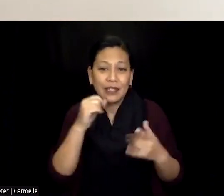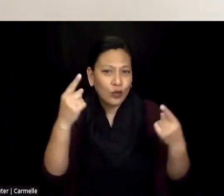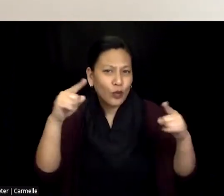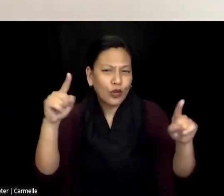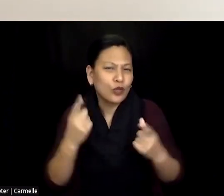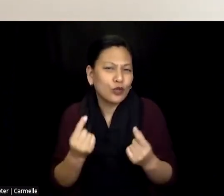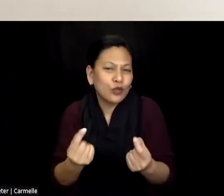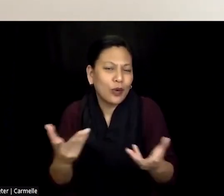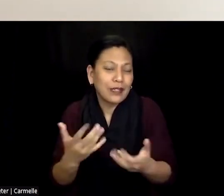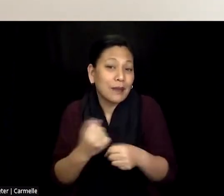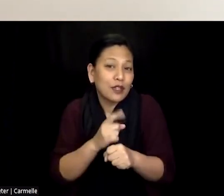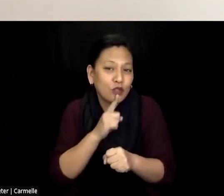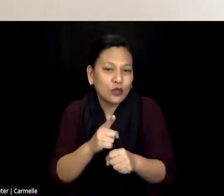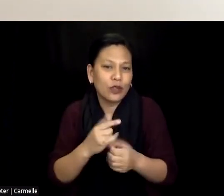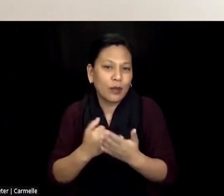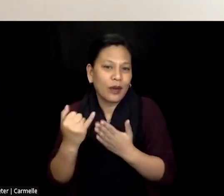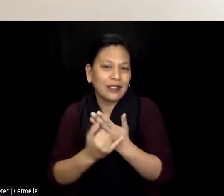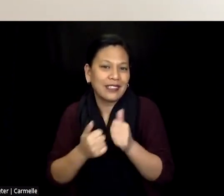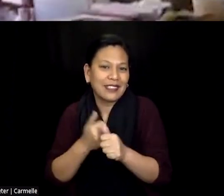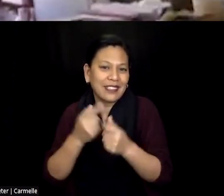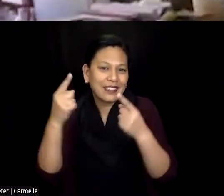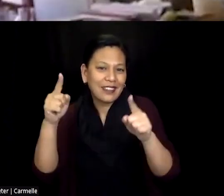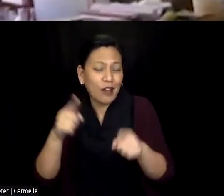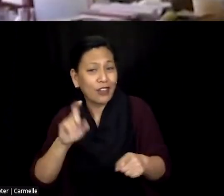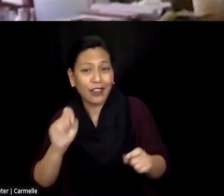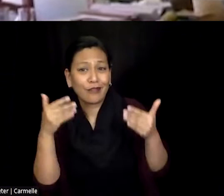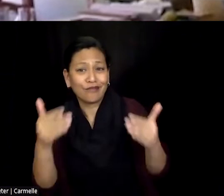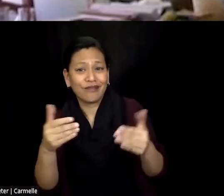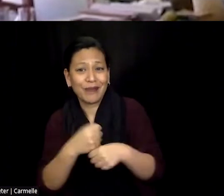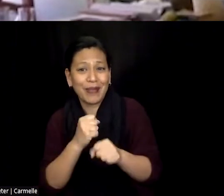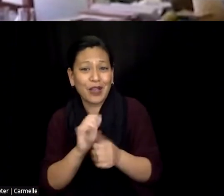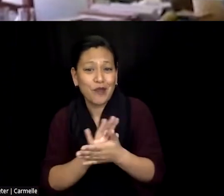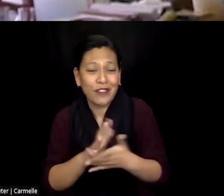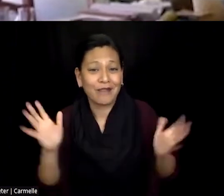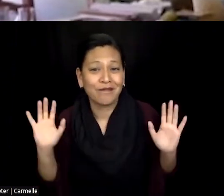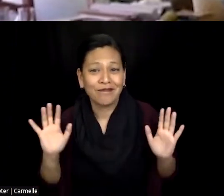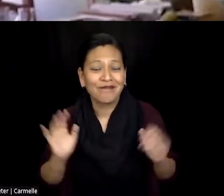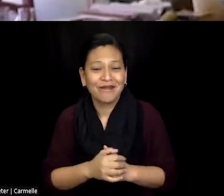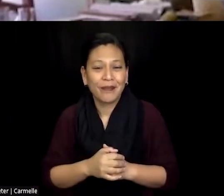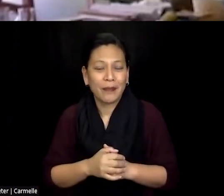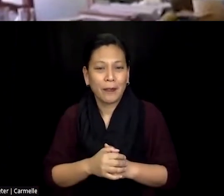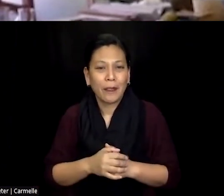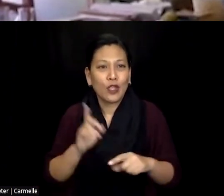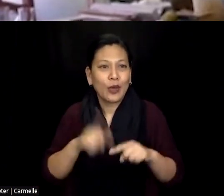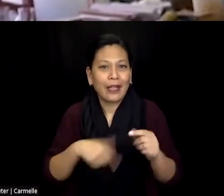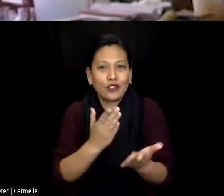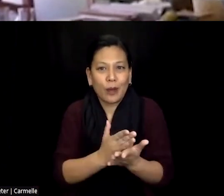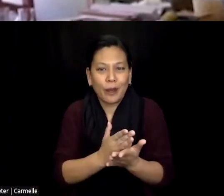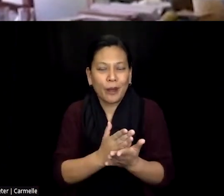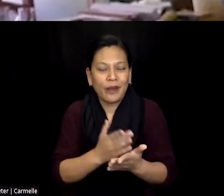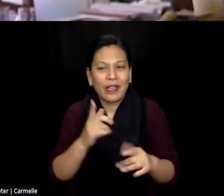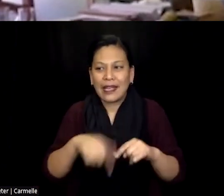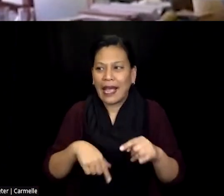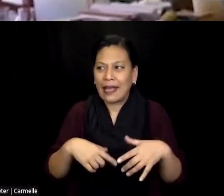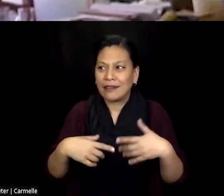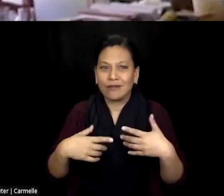you have to take to ensure that your project is successful? You just got to make the movie. Yeah, like produce it on your own. You can't not make movies.